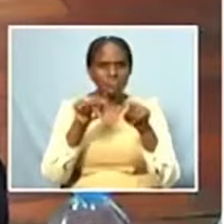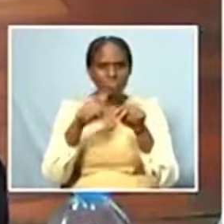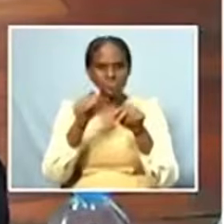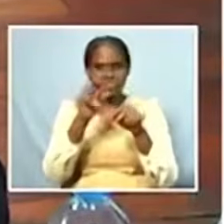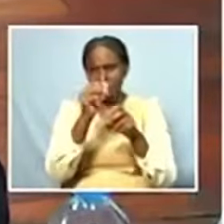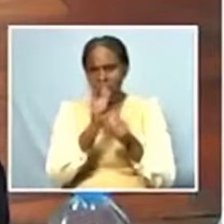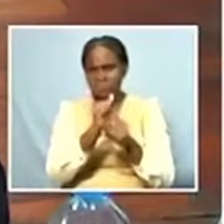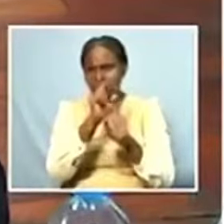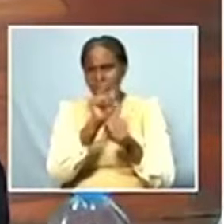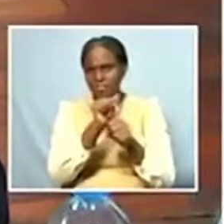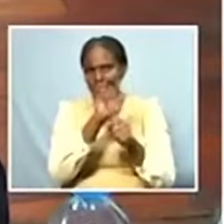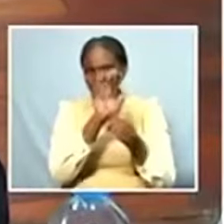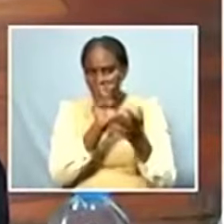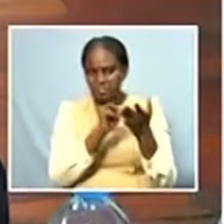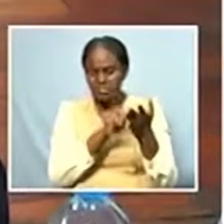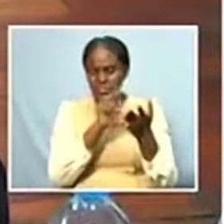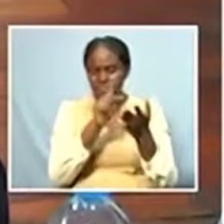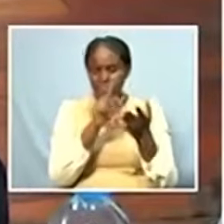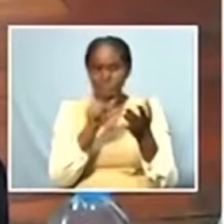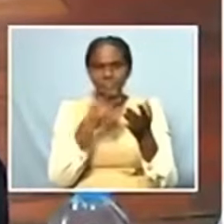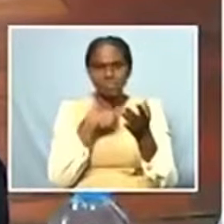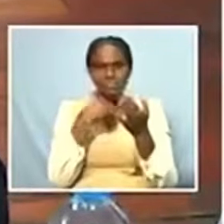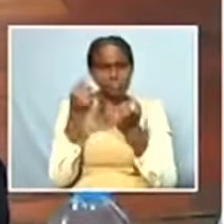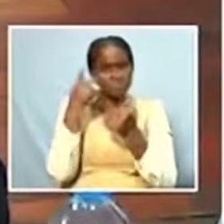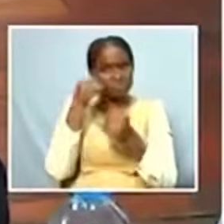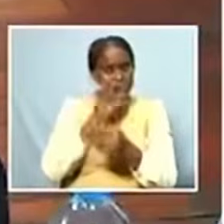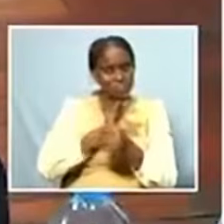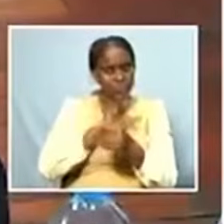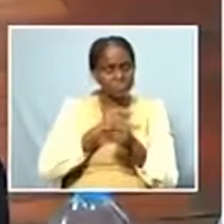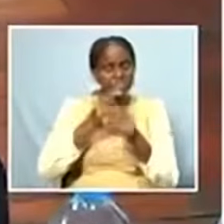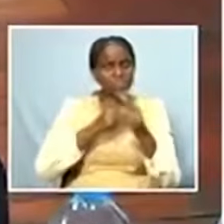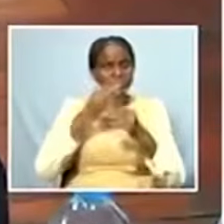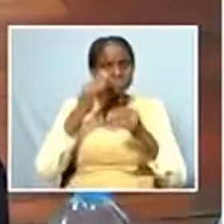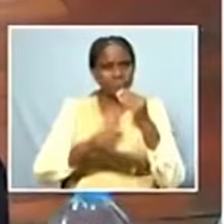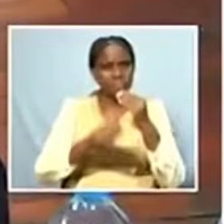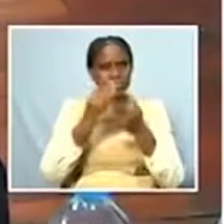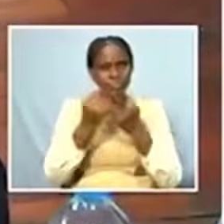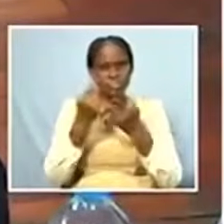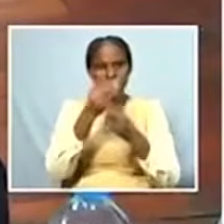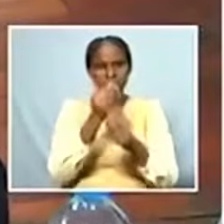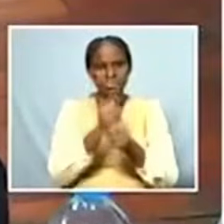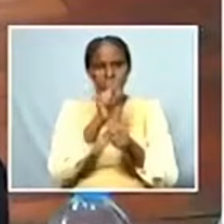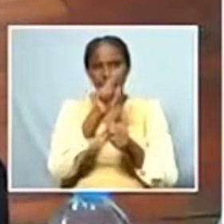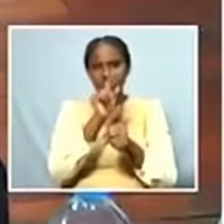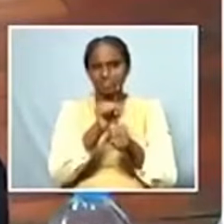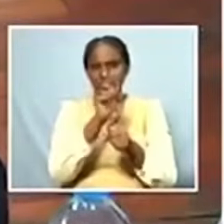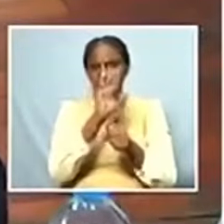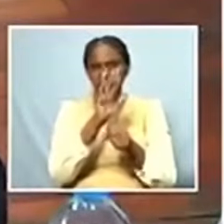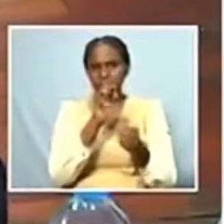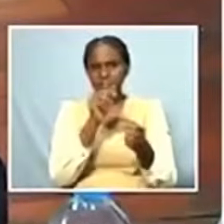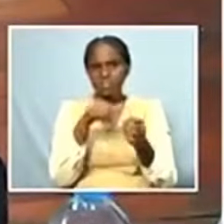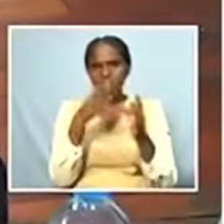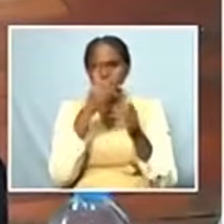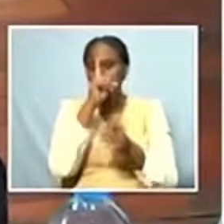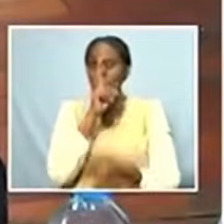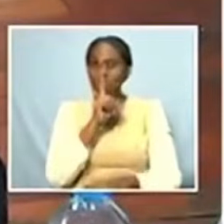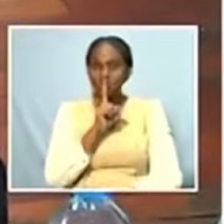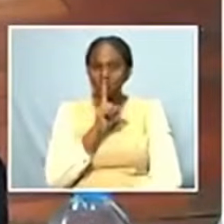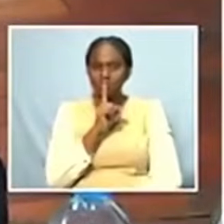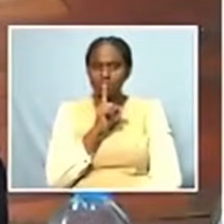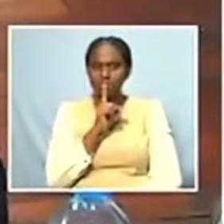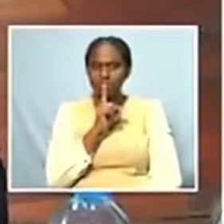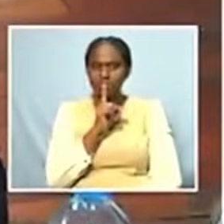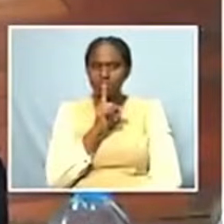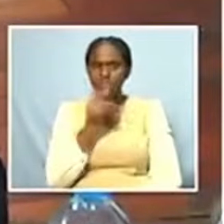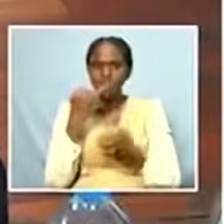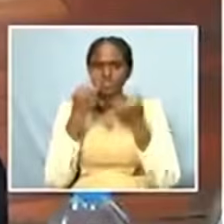2.5 million kwacha. When me, I'm waiting for a salary at the month end, someone gets a 2.5 million kwacha, goes quietly. And now we are